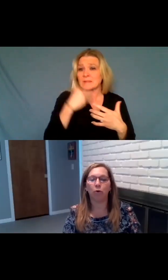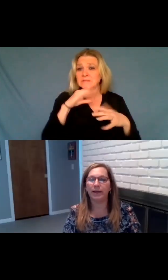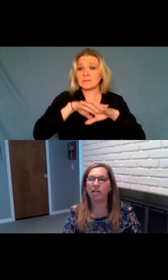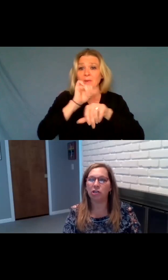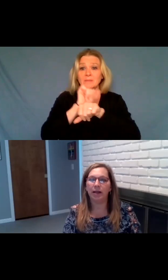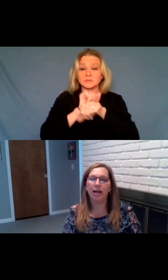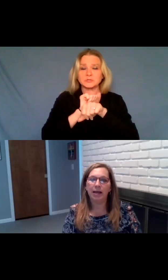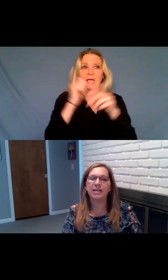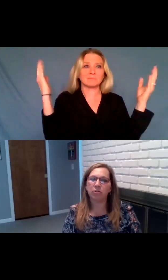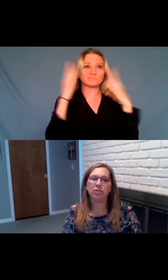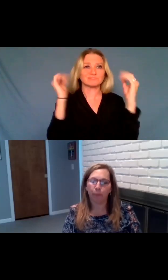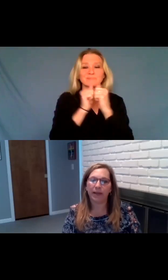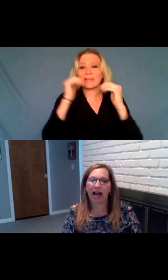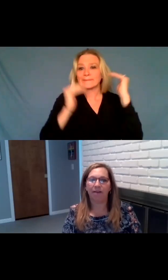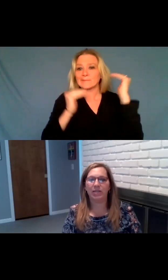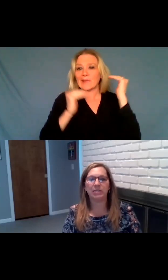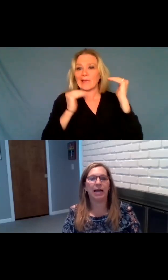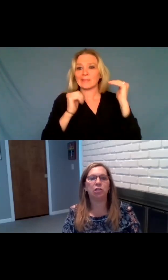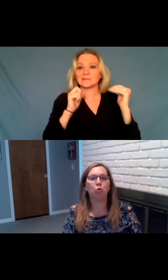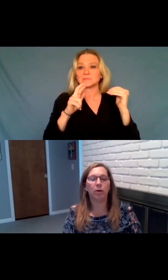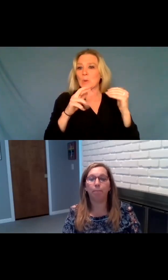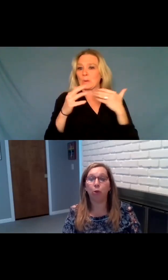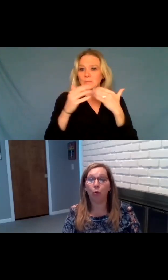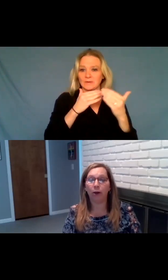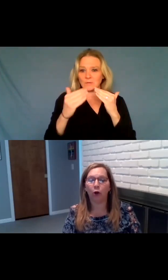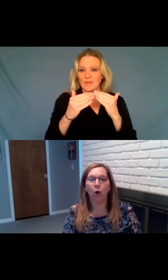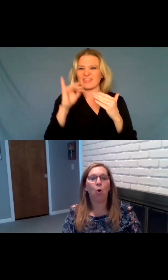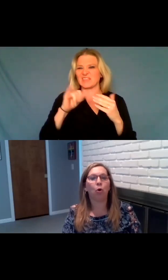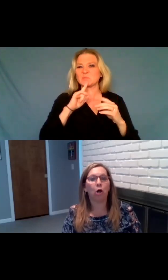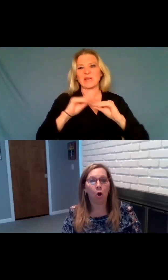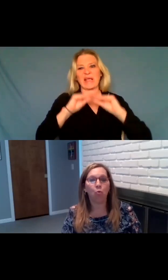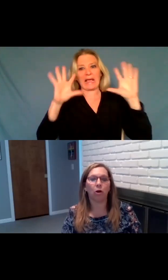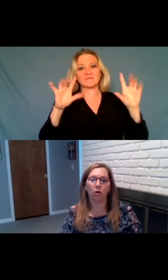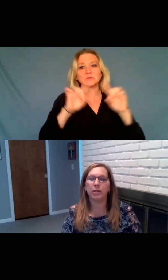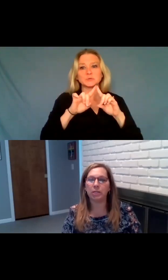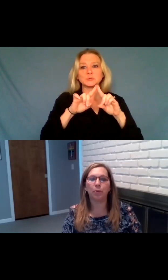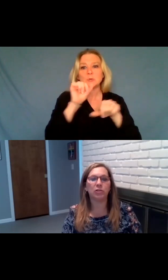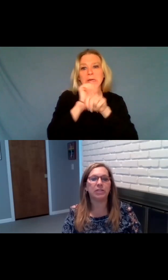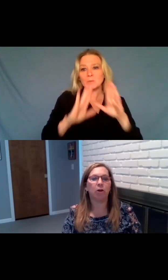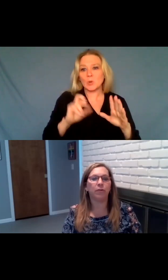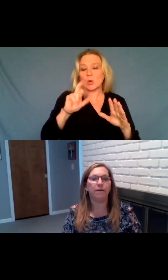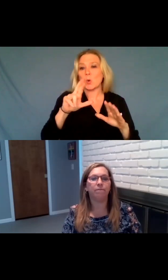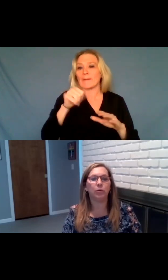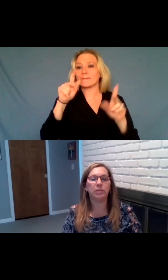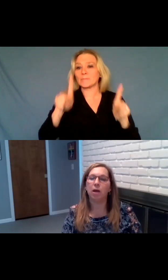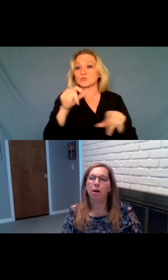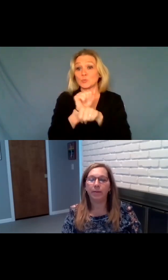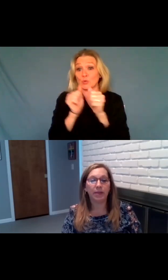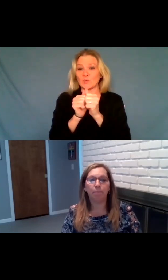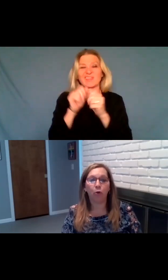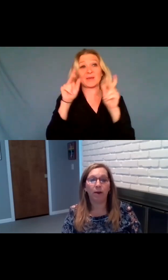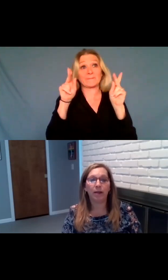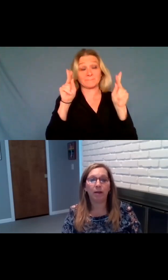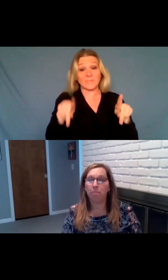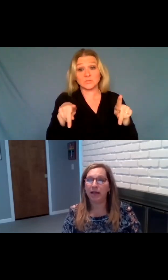balance or coordination. These are some pretty obvious signs to an employer or a coworker that this person's under the influence. But